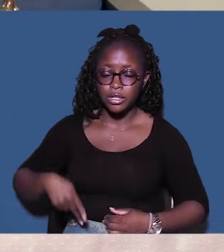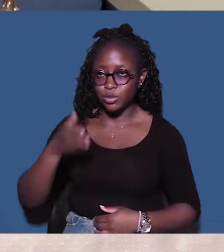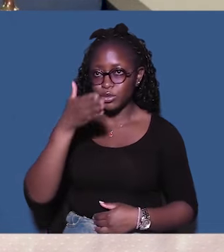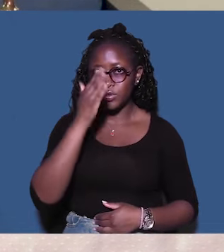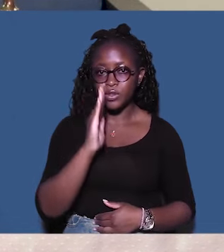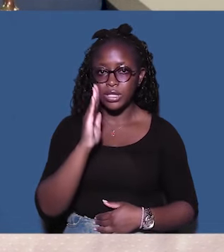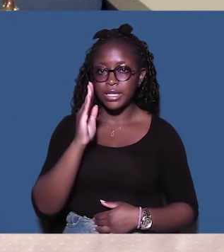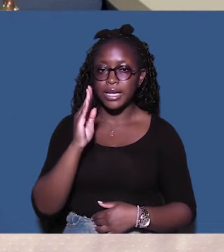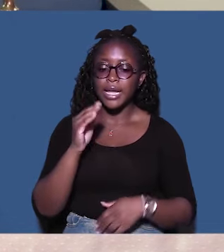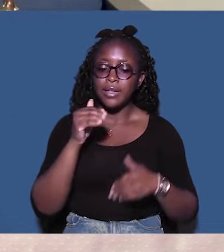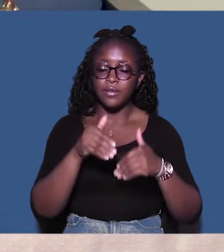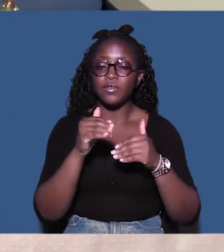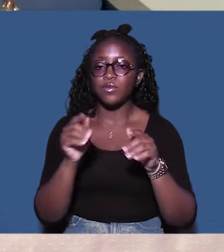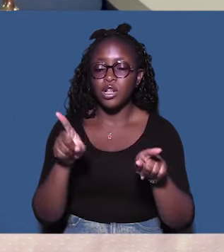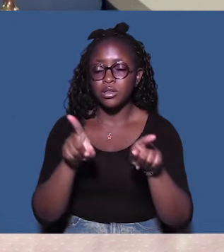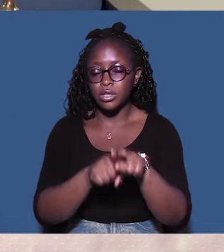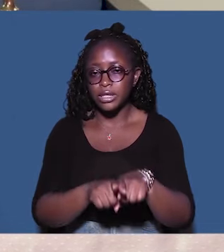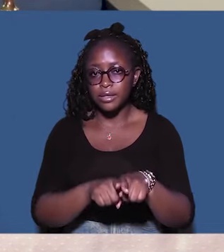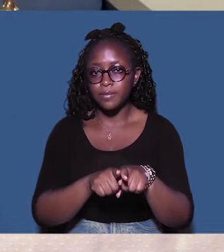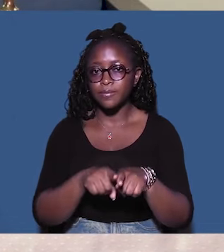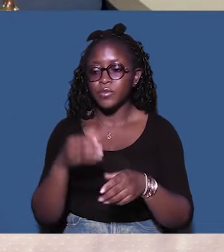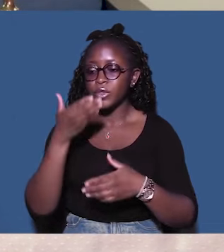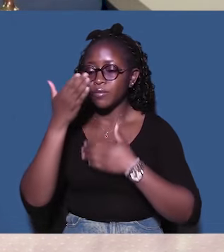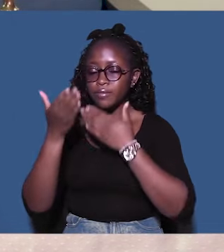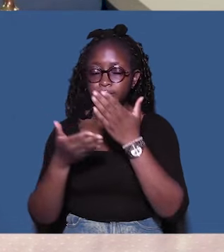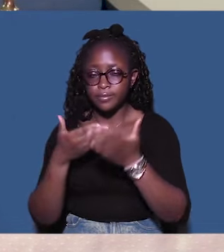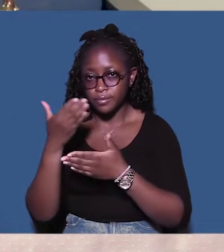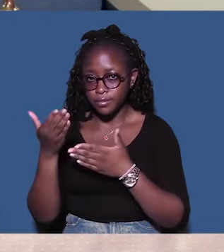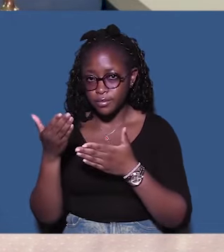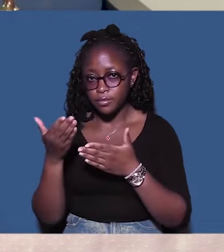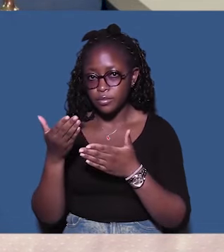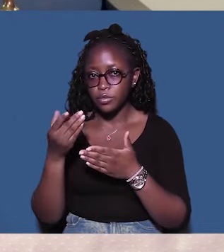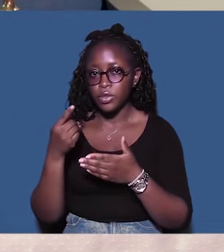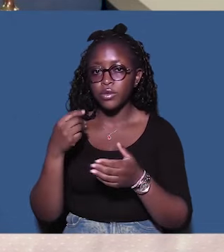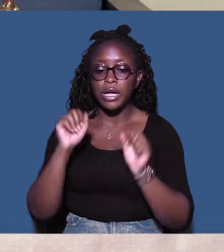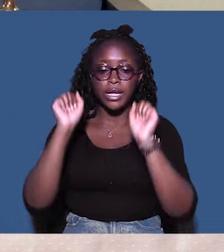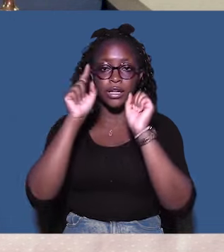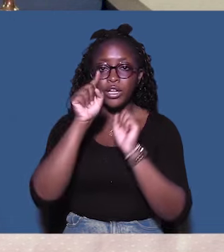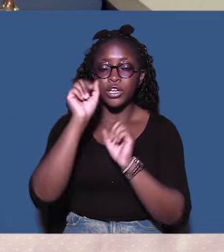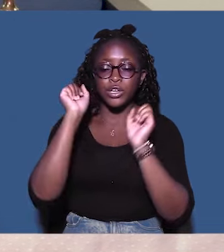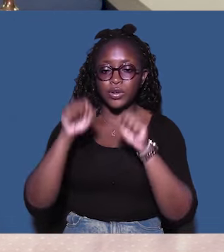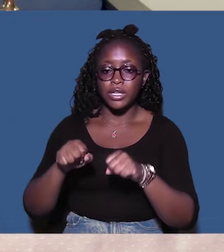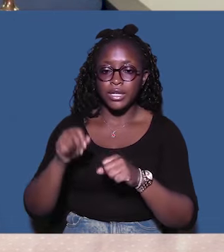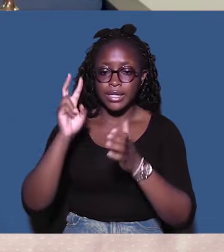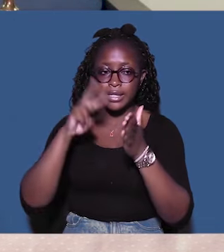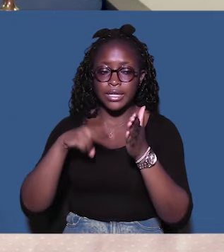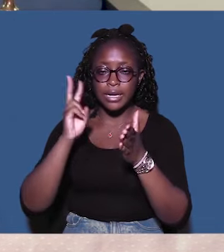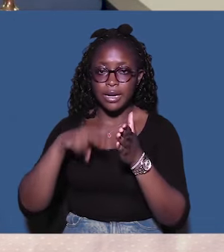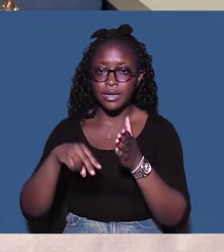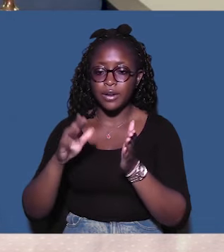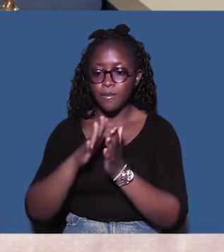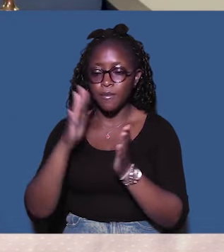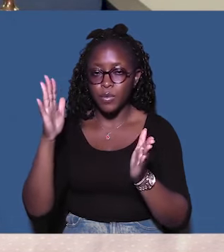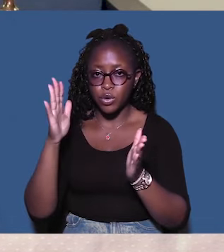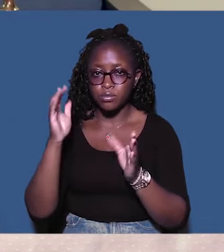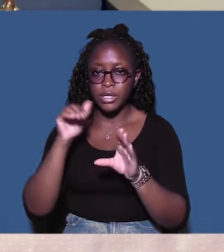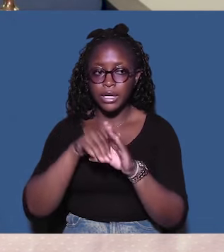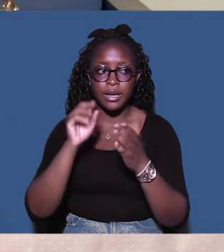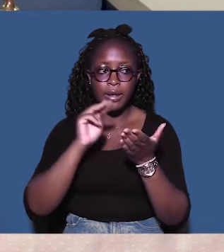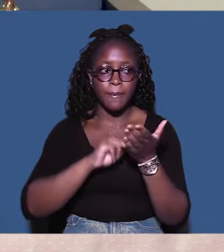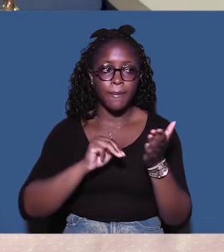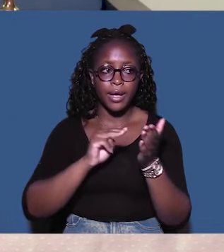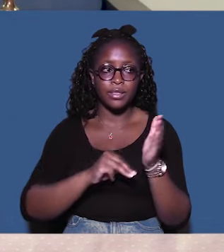righteousness. You can read more about what is presented about the kingdom of God in Matthew chapters 5 all the